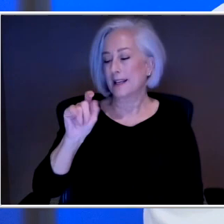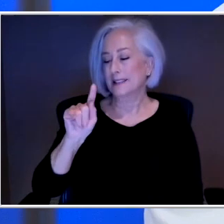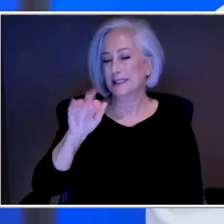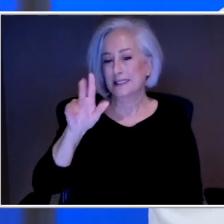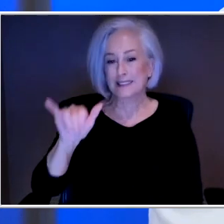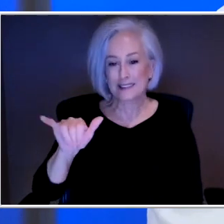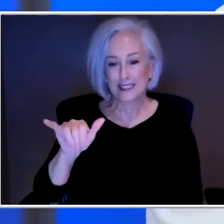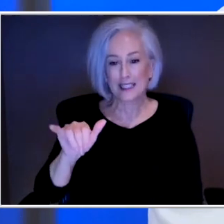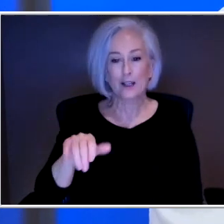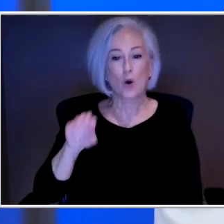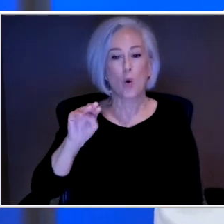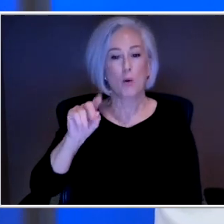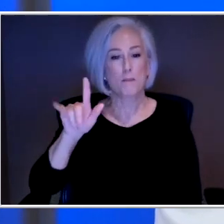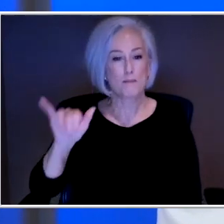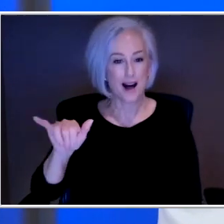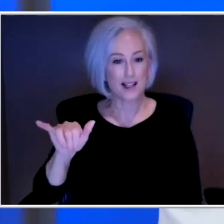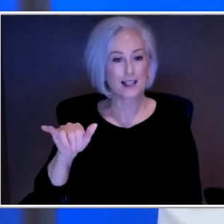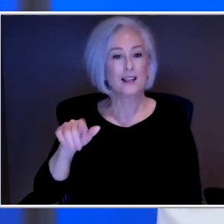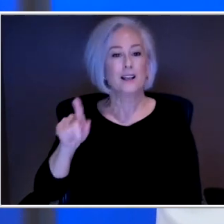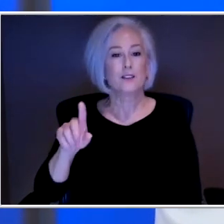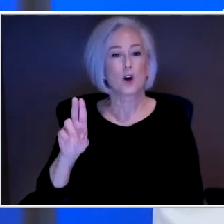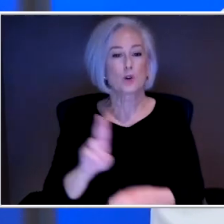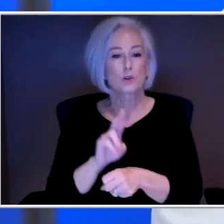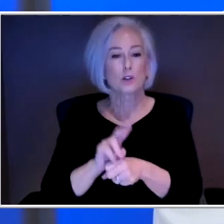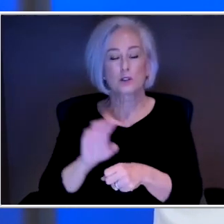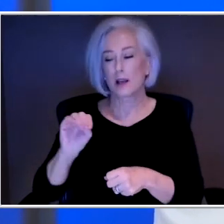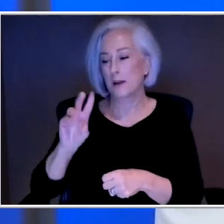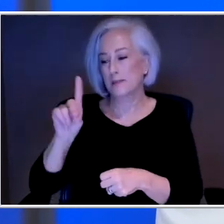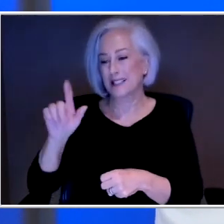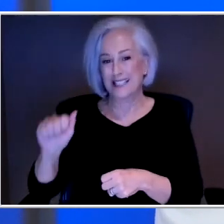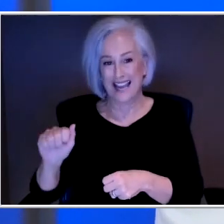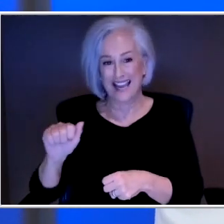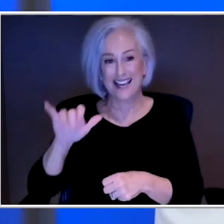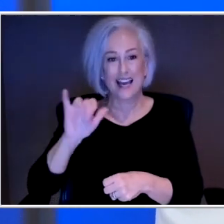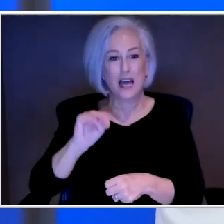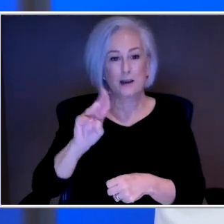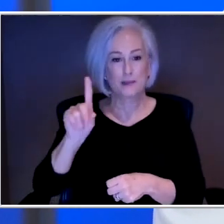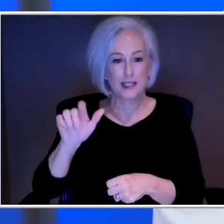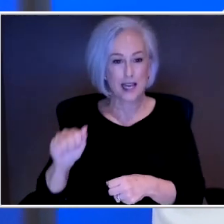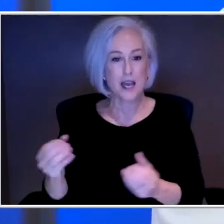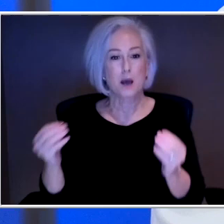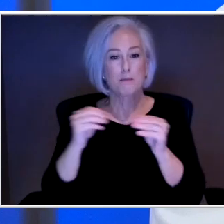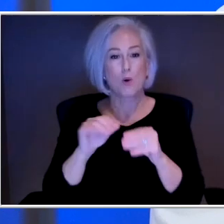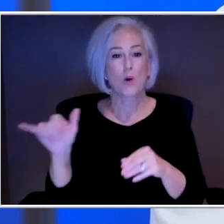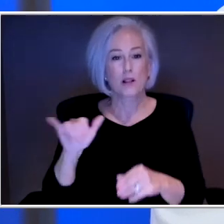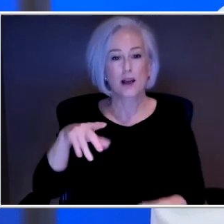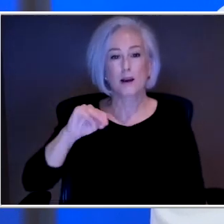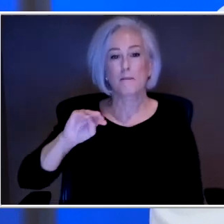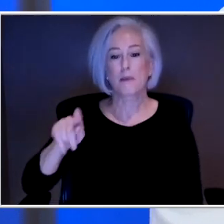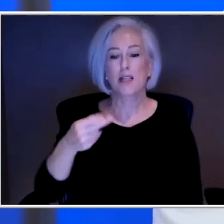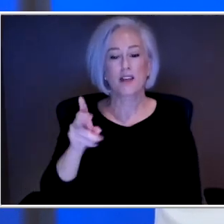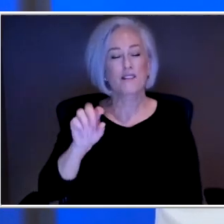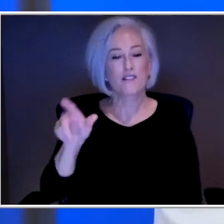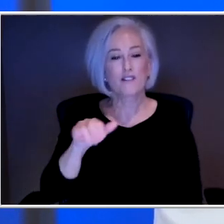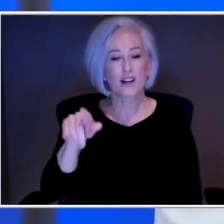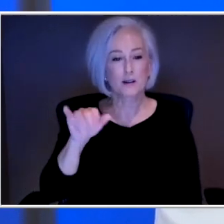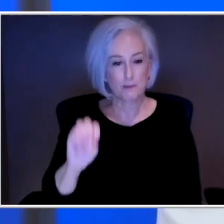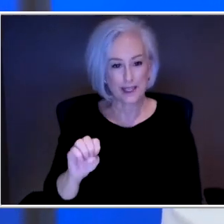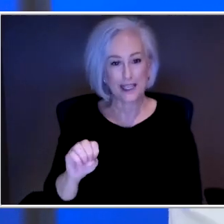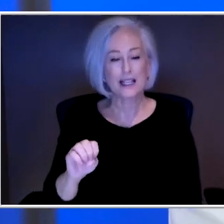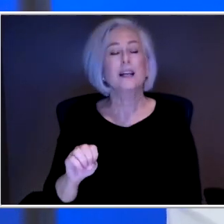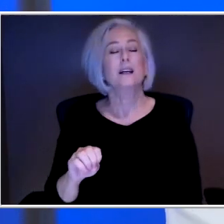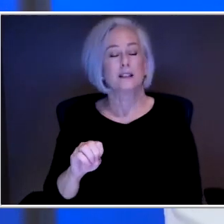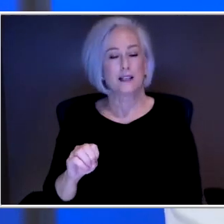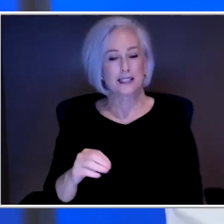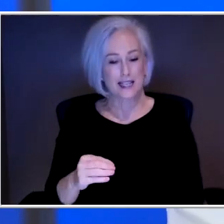probably contaminated with another drug called MDA, which is much more like a methamphetamine derivative stimulant. And so basically the difference between